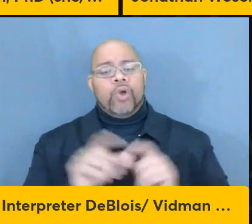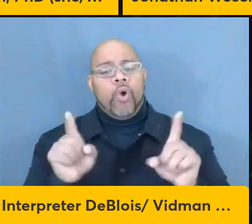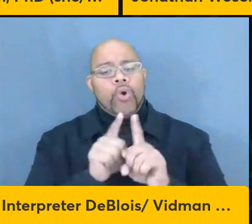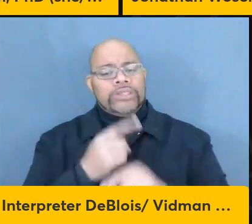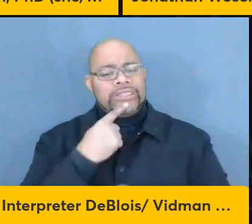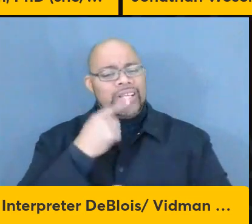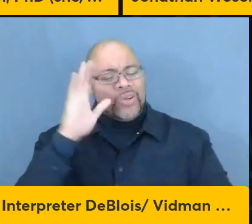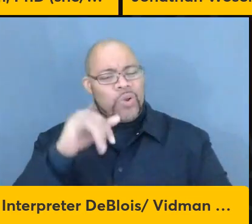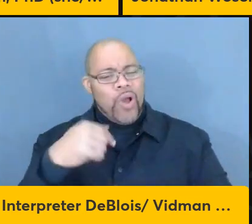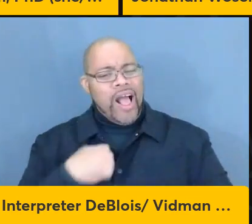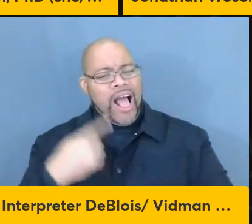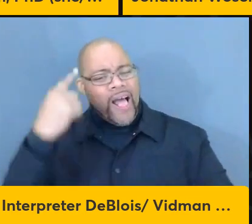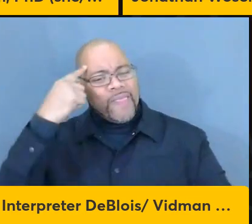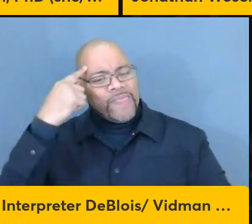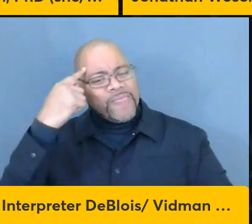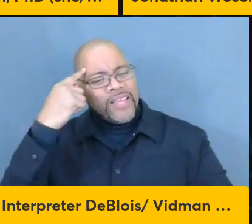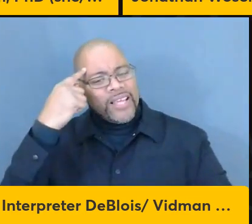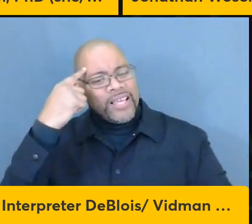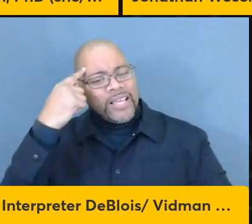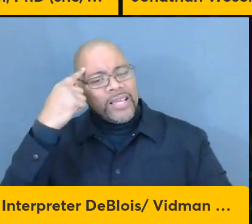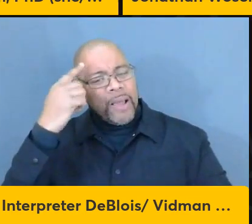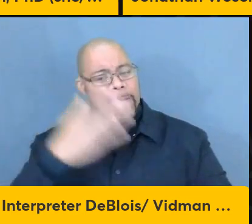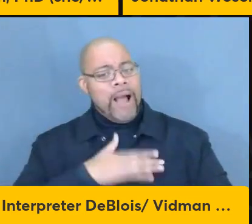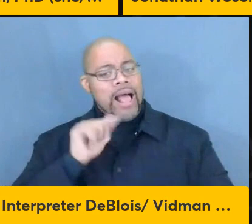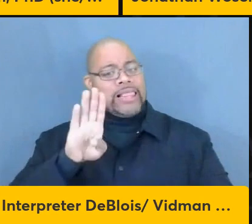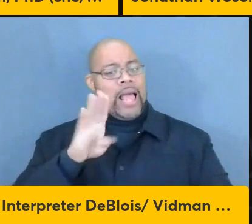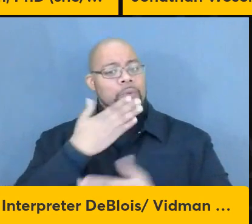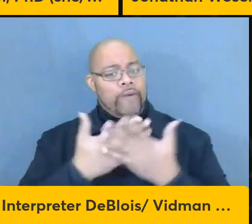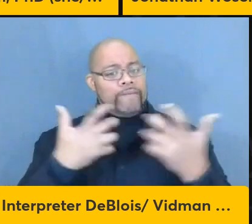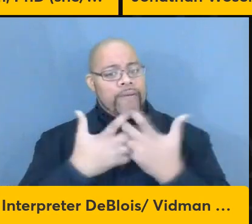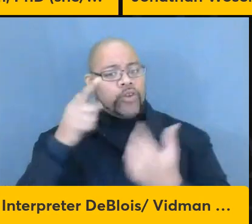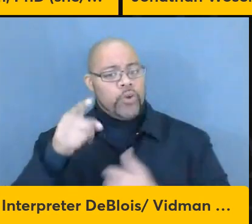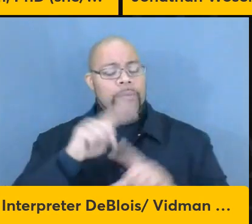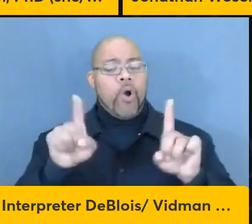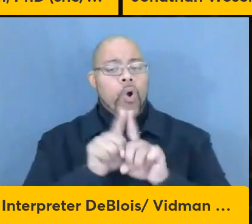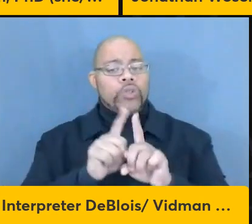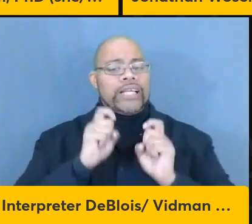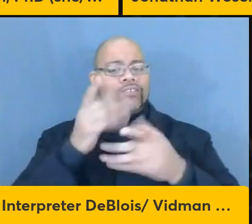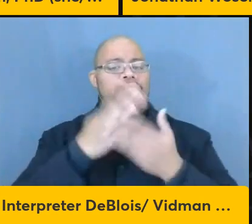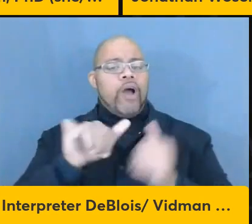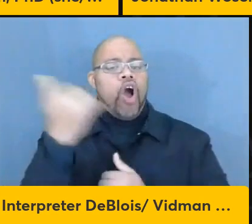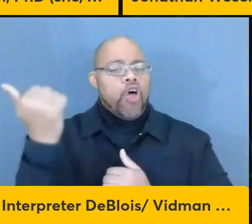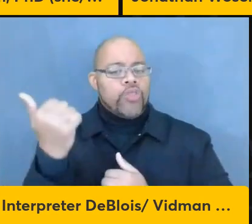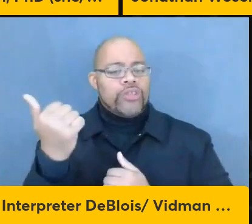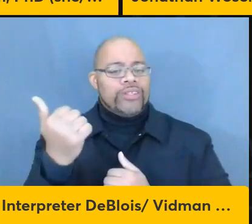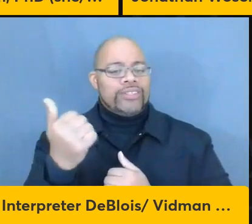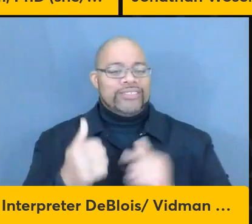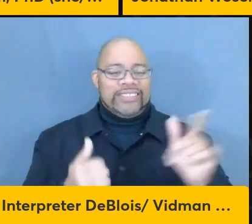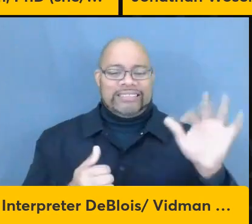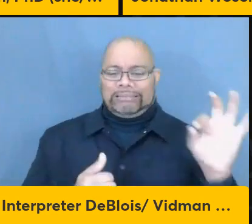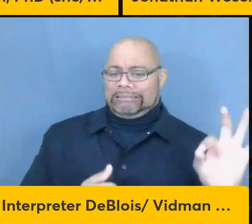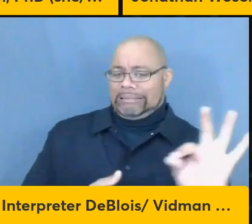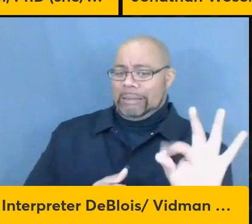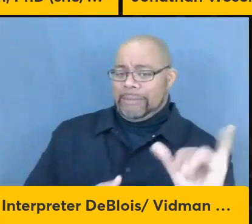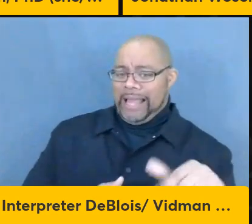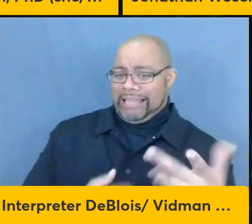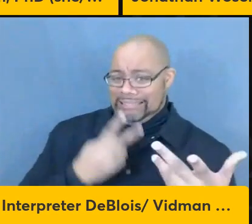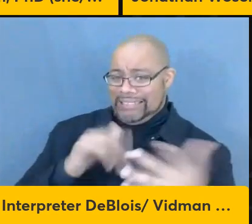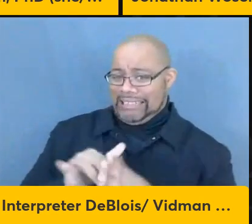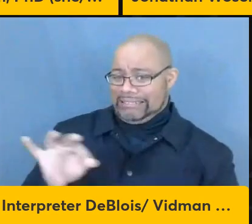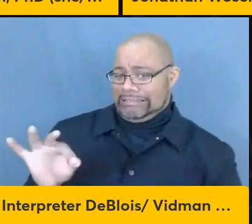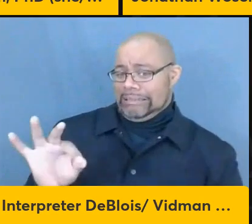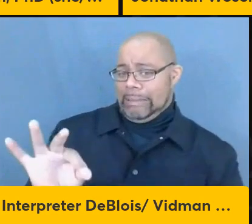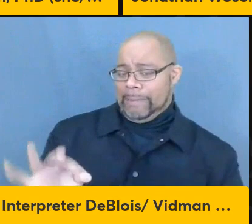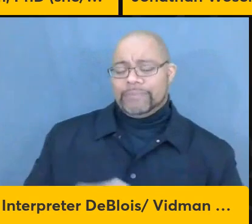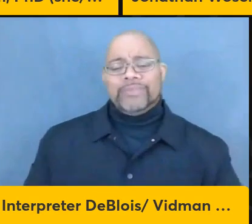said, I think my lab would be a great fit for you, but I'm also going to give you some other things. Just put that in there. But